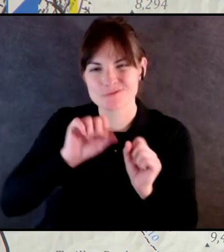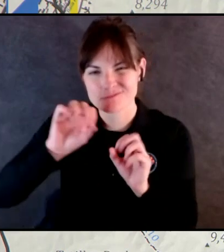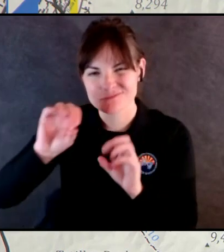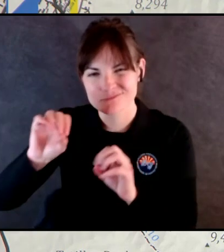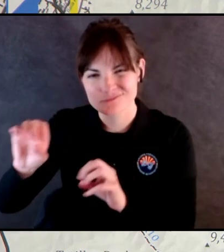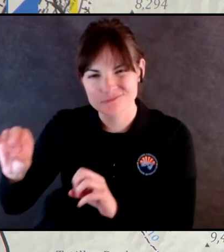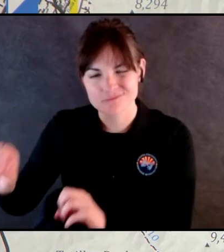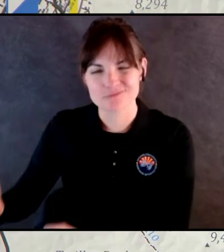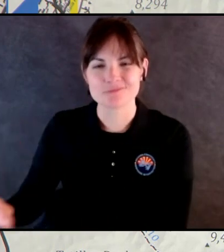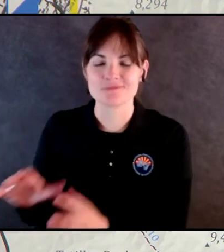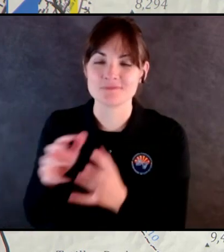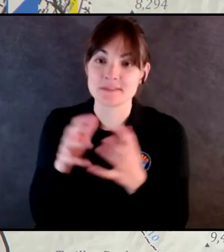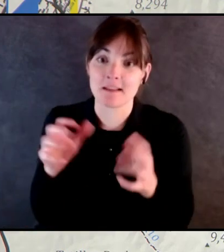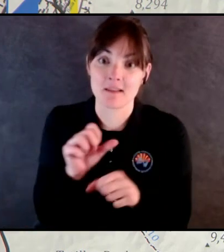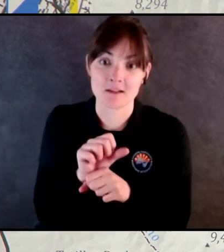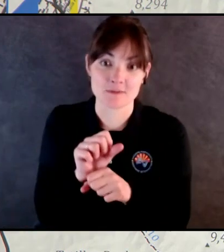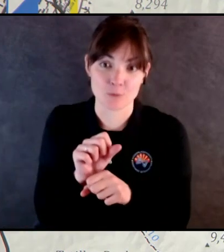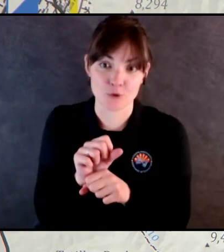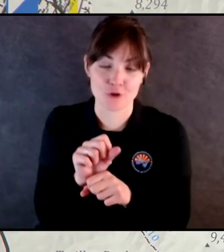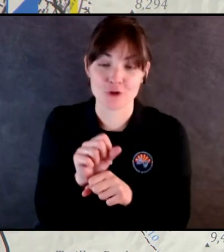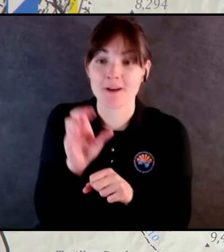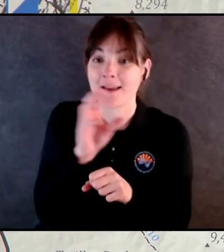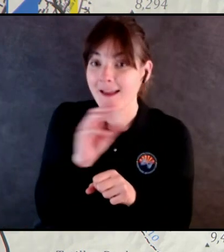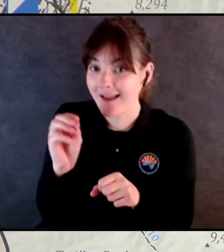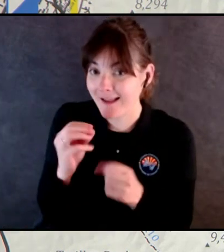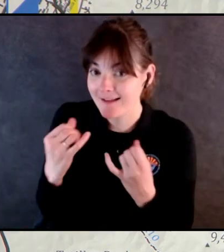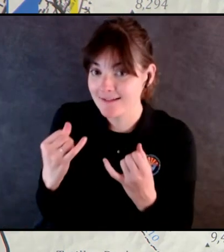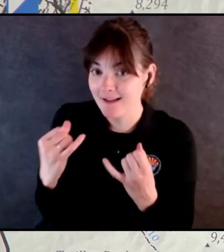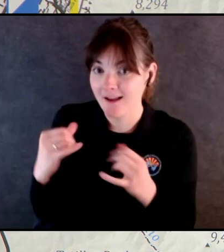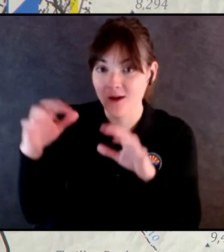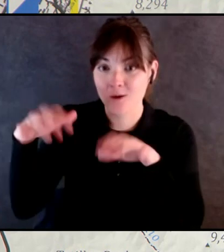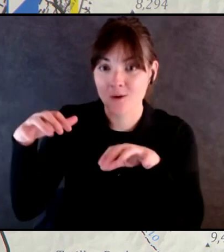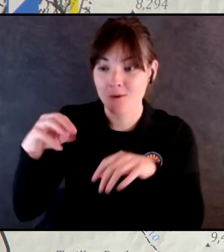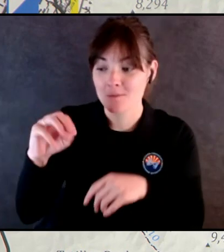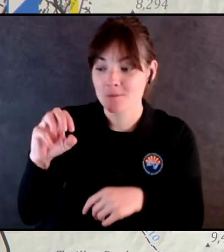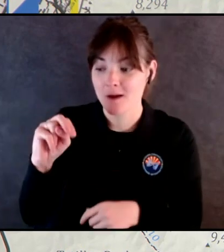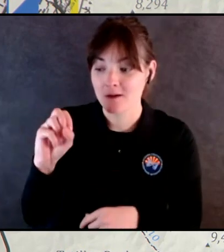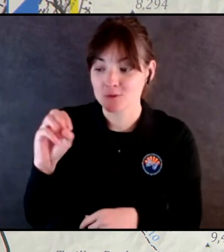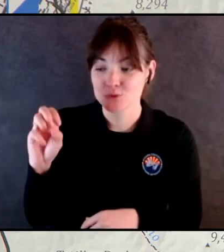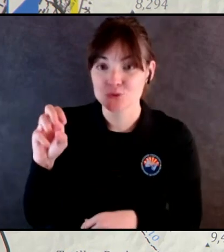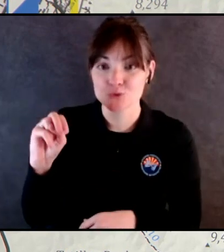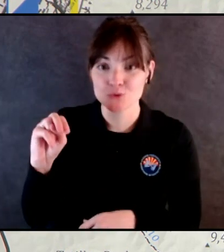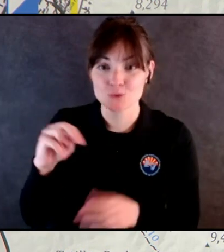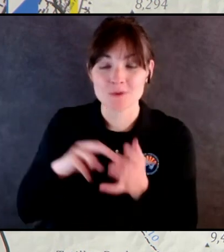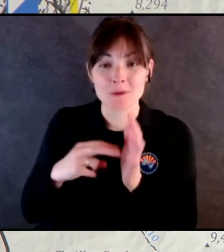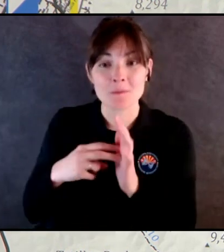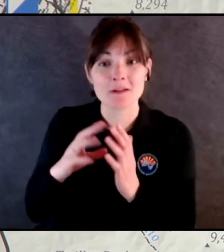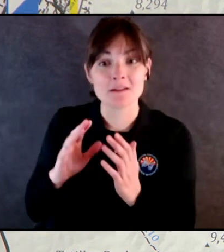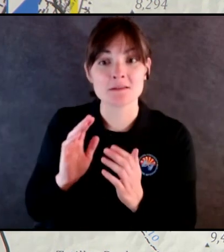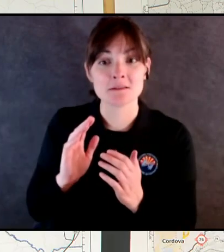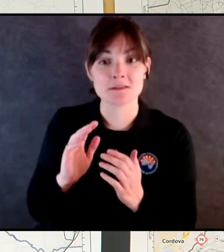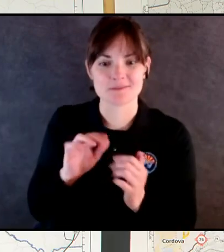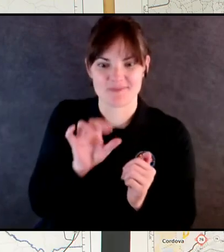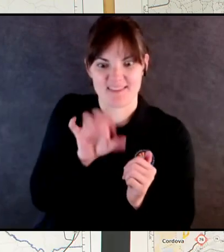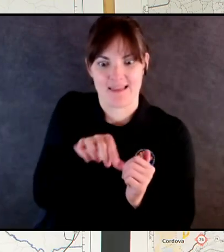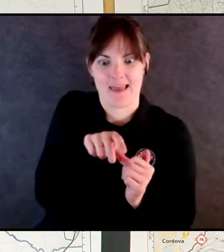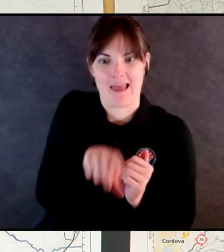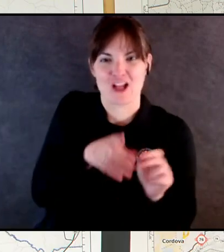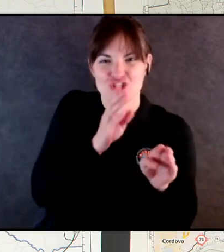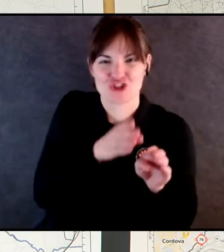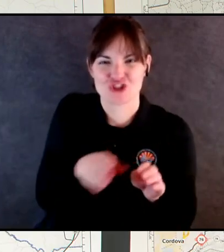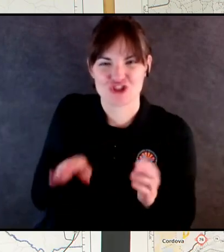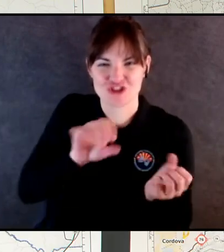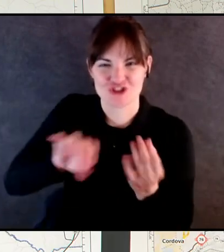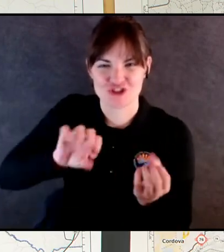conditions are not favorable to the heavy equipment or the log trucks that are required for that operation. So that's